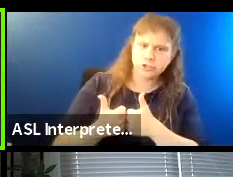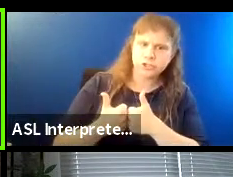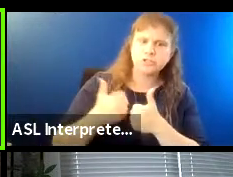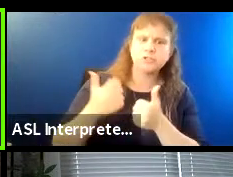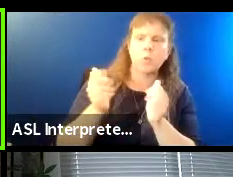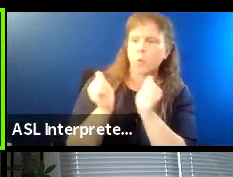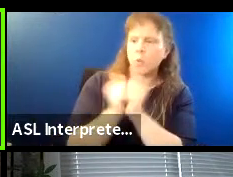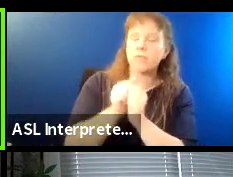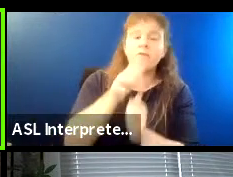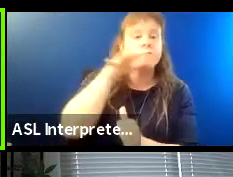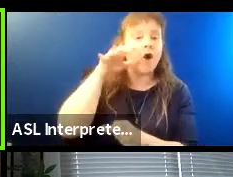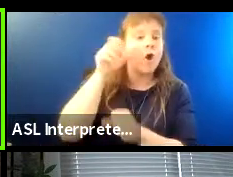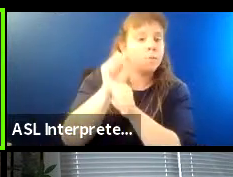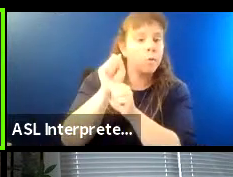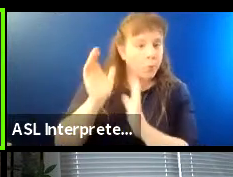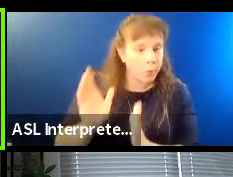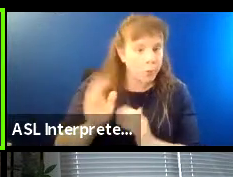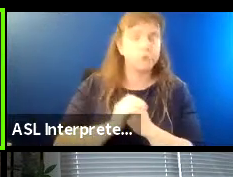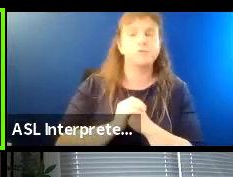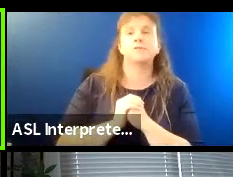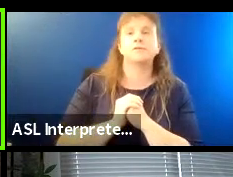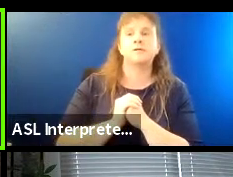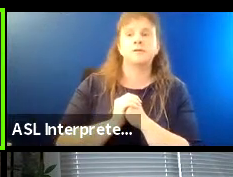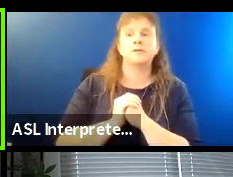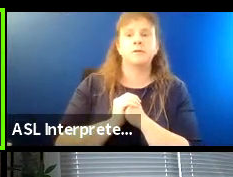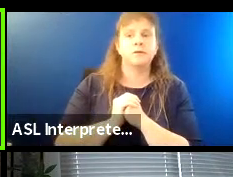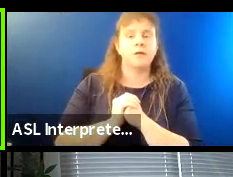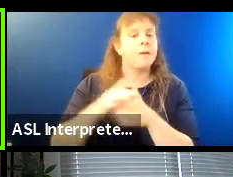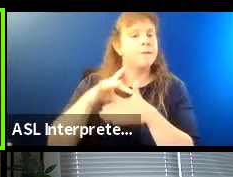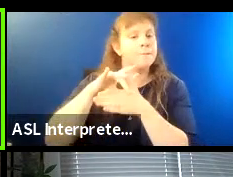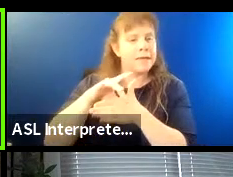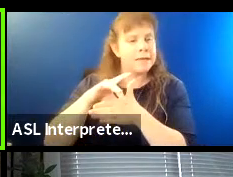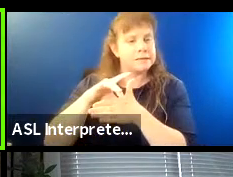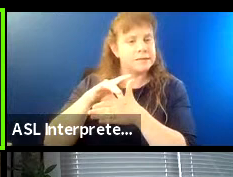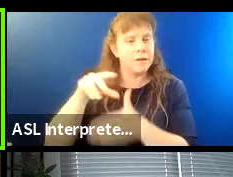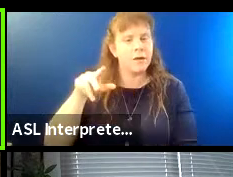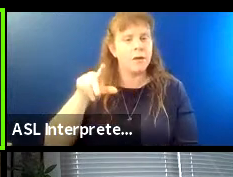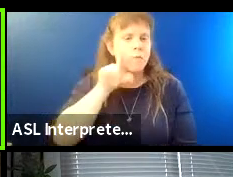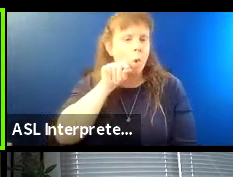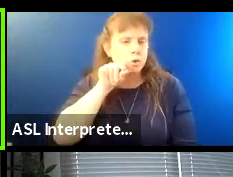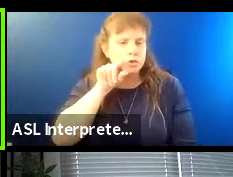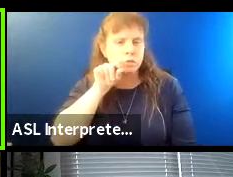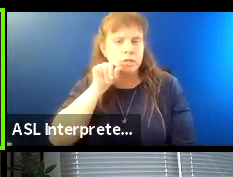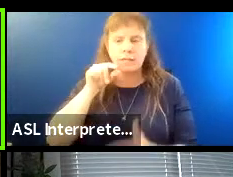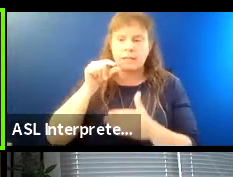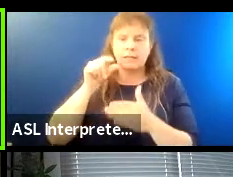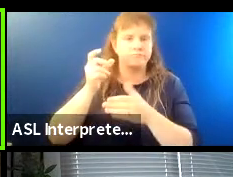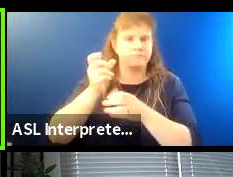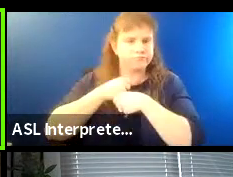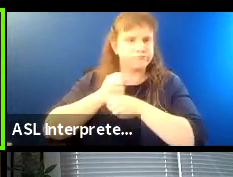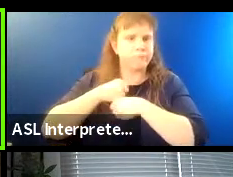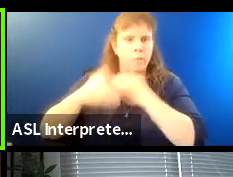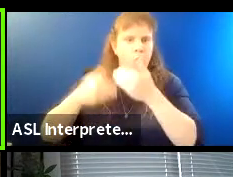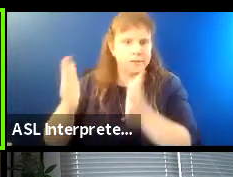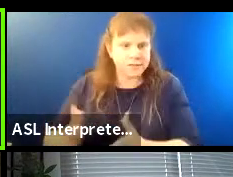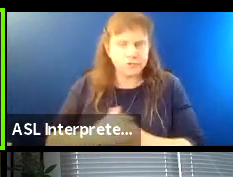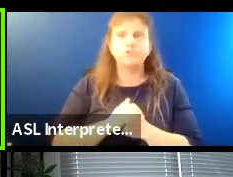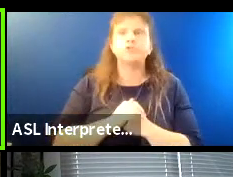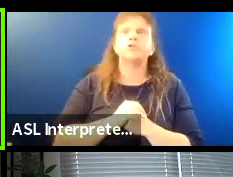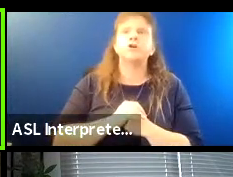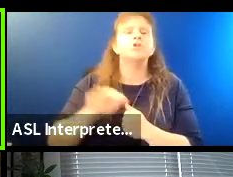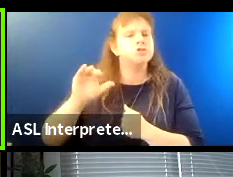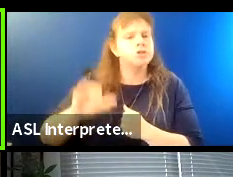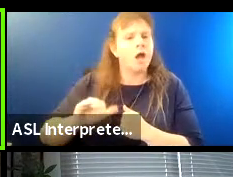workers, facing our meat and poultry processors, facing our childcare workers,